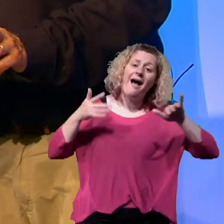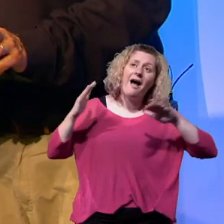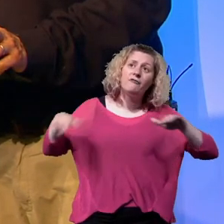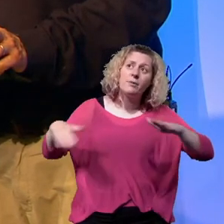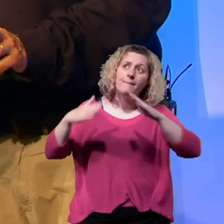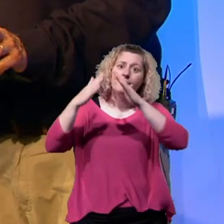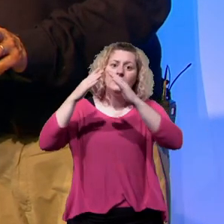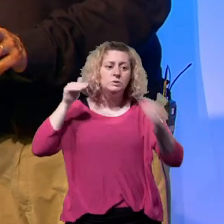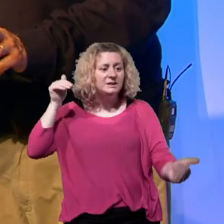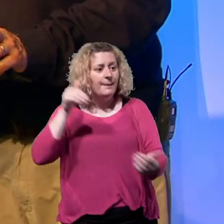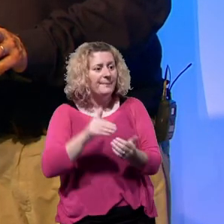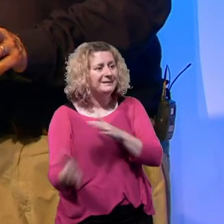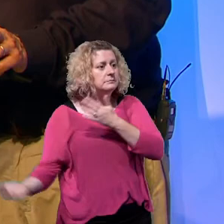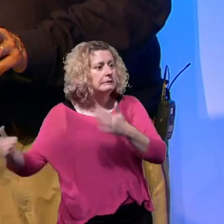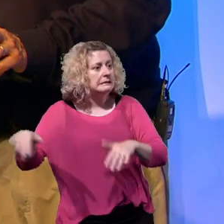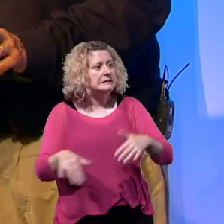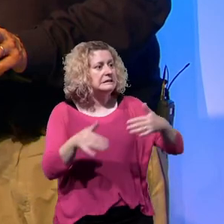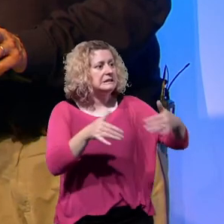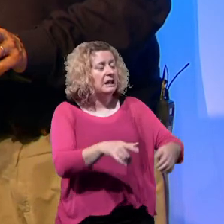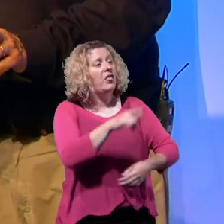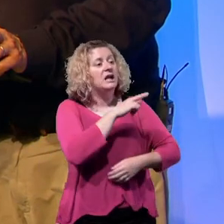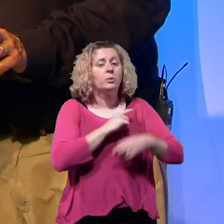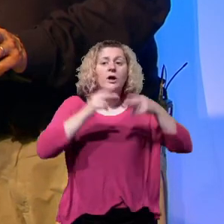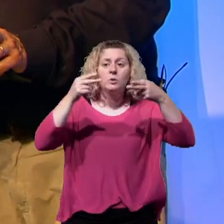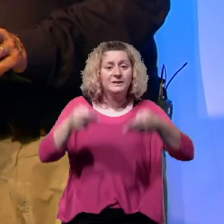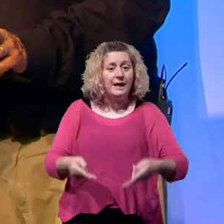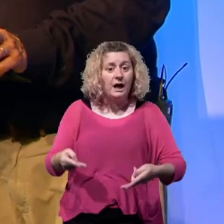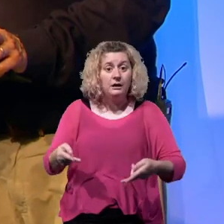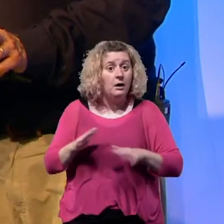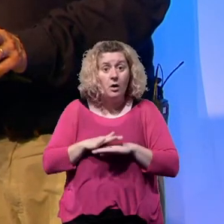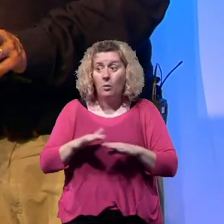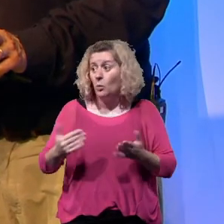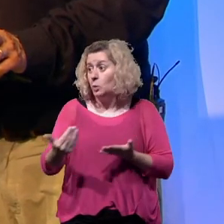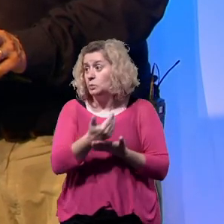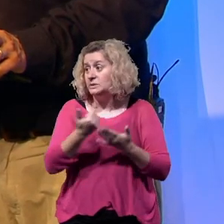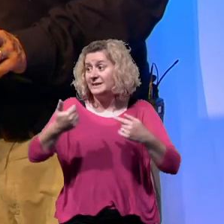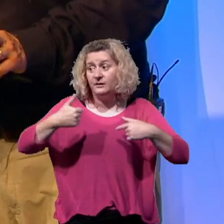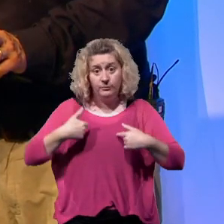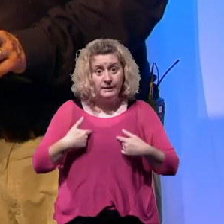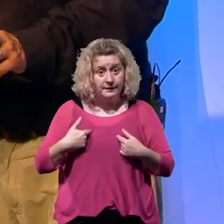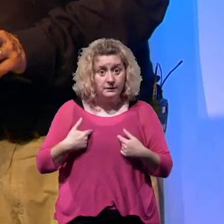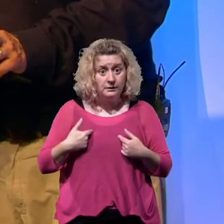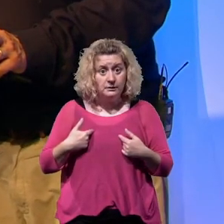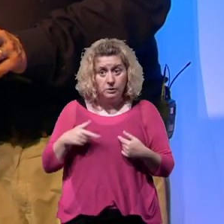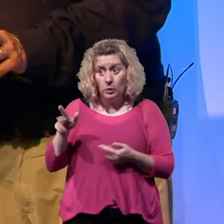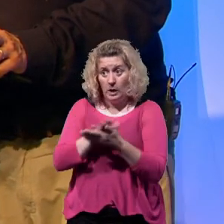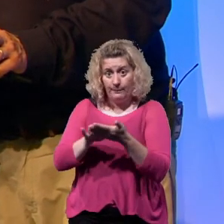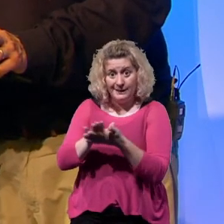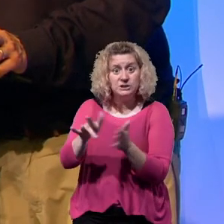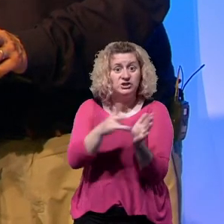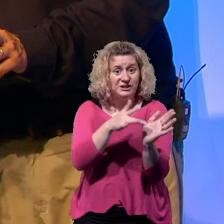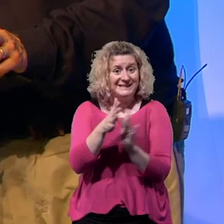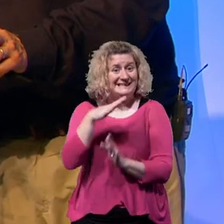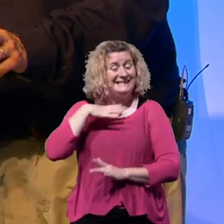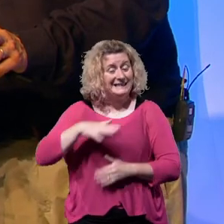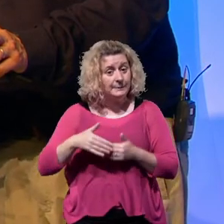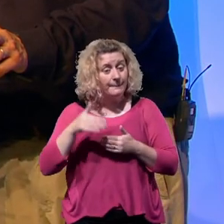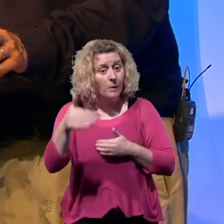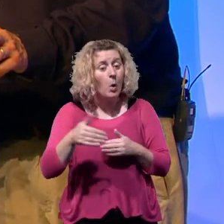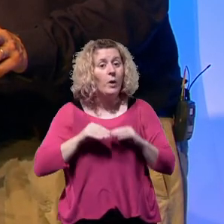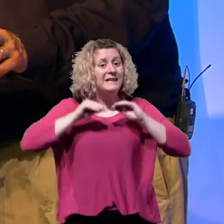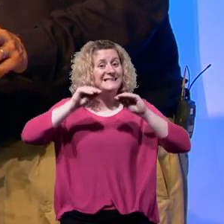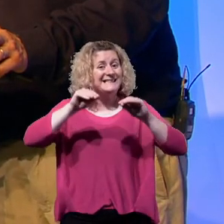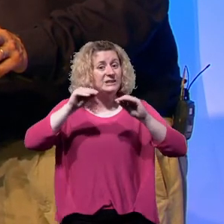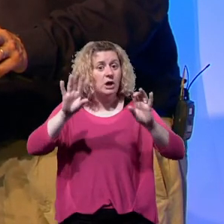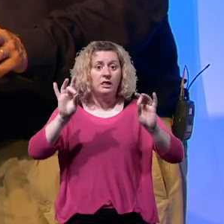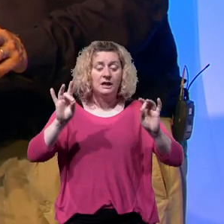and that's why you're going to die." Nice information, but it won't save me. He better be more than a teacher. Verse